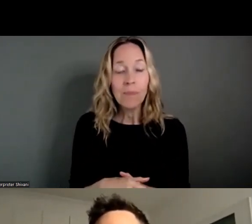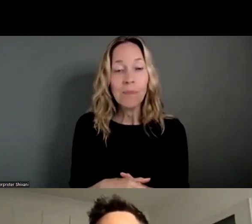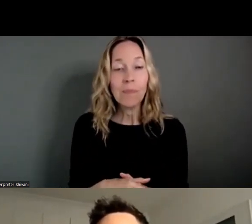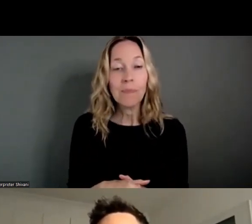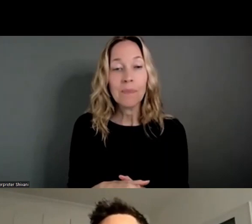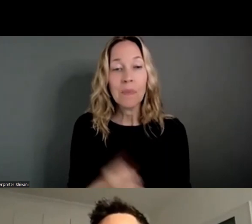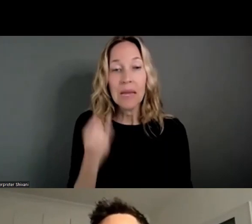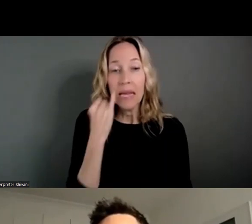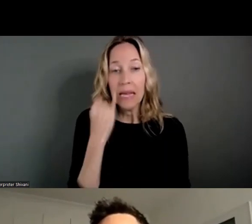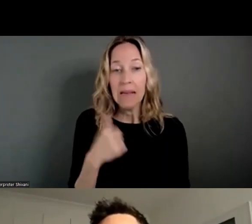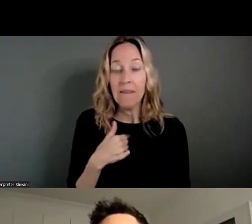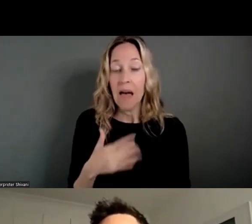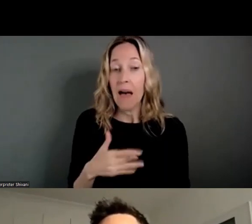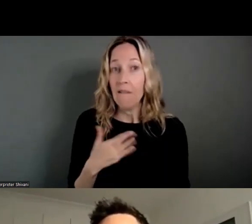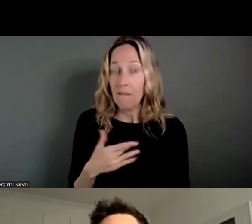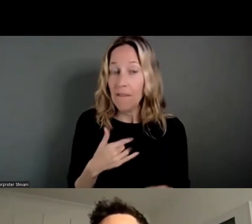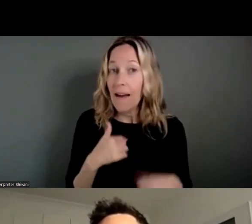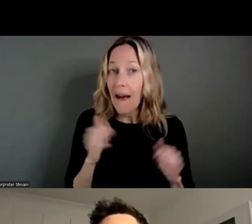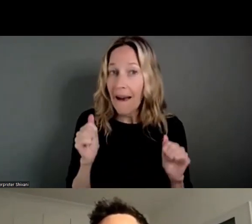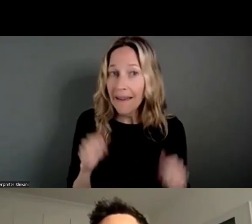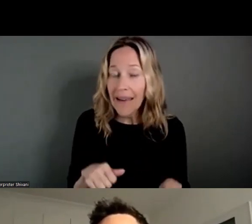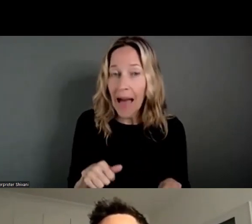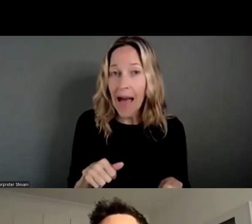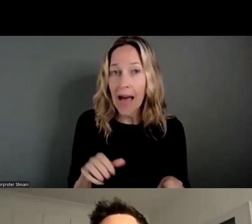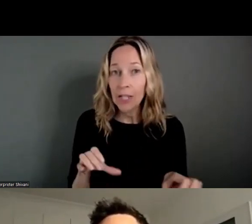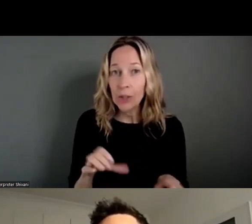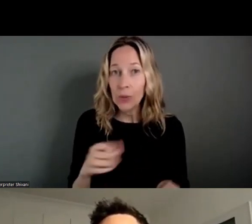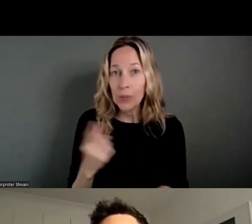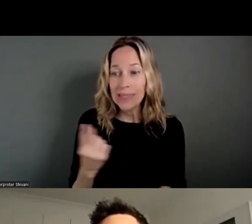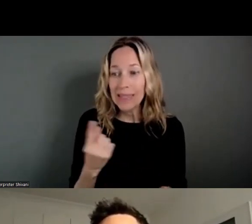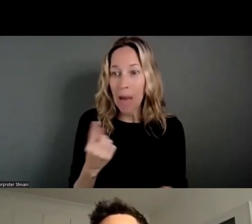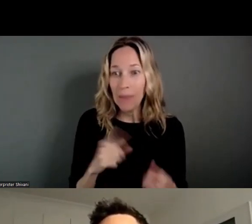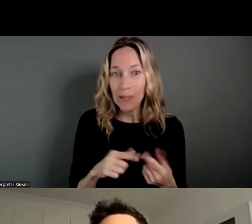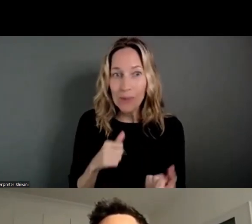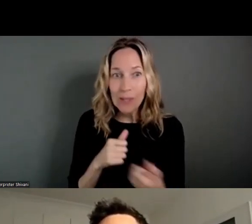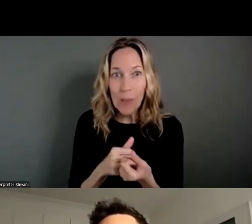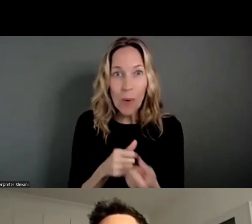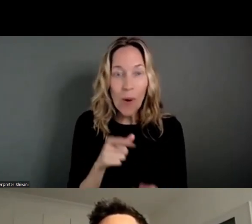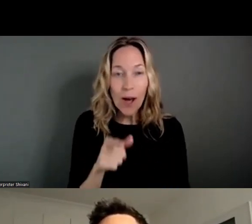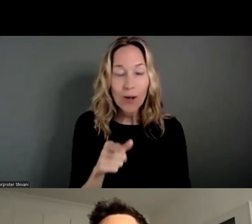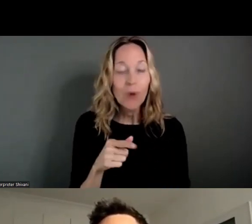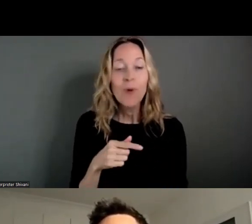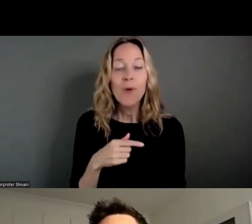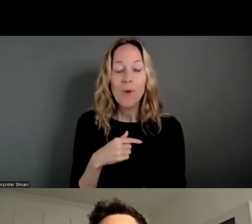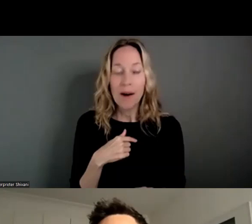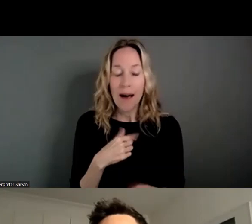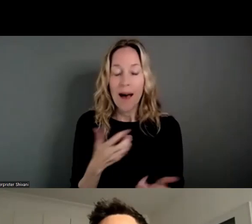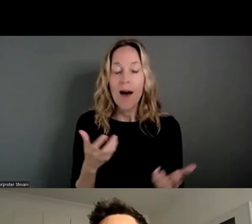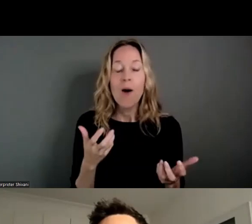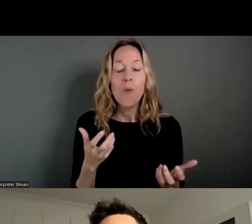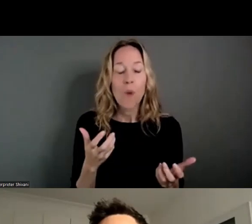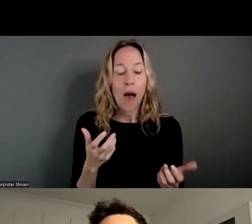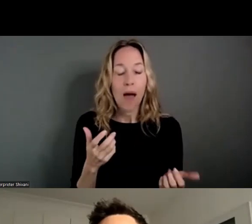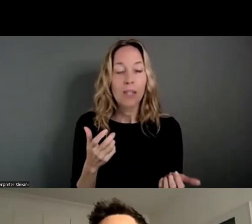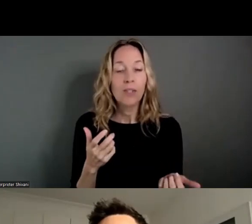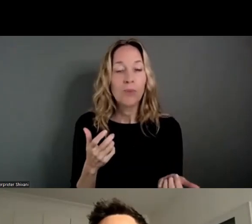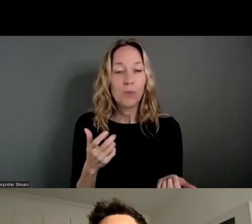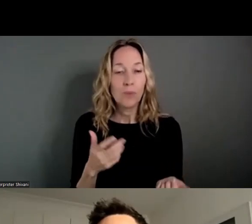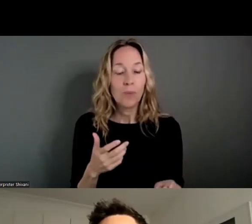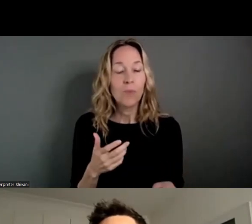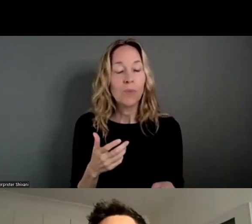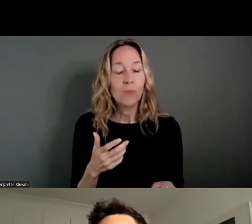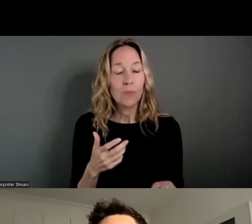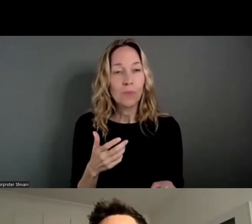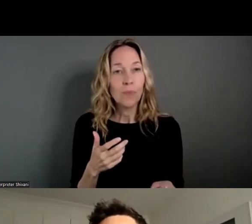do something with and for you, I want to feel realistically that I can at